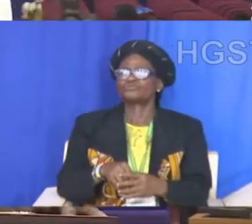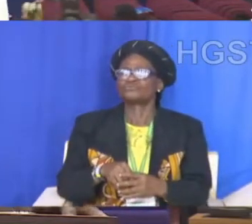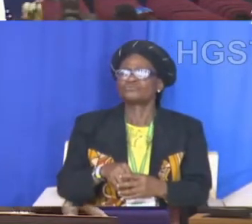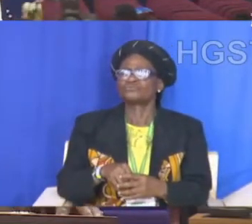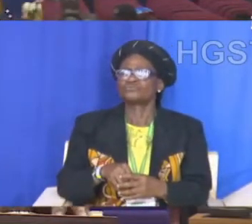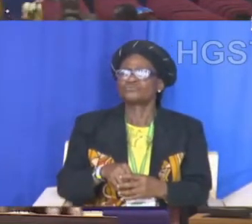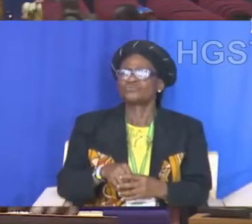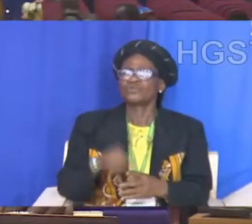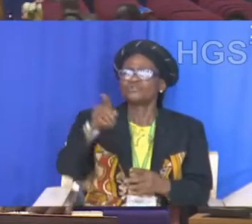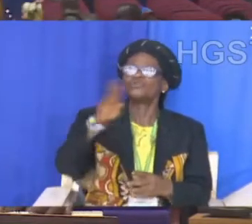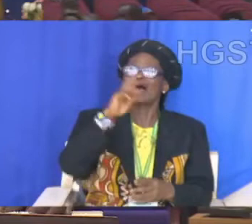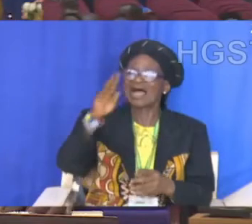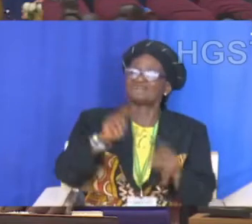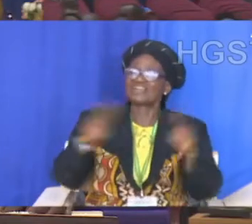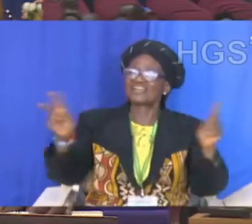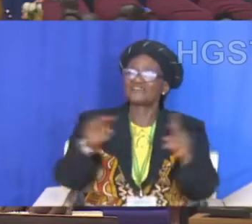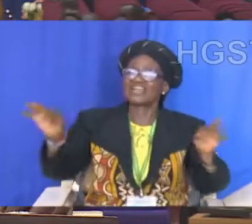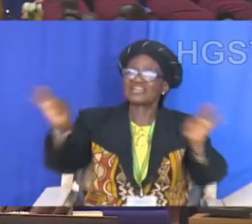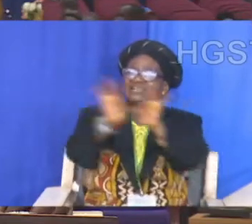Extremely important.